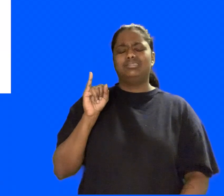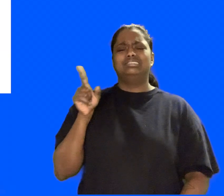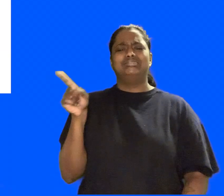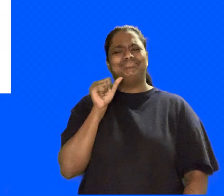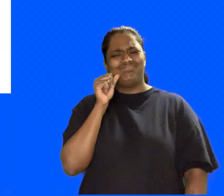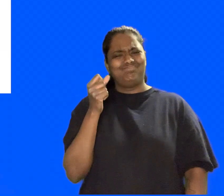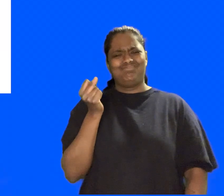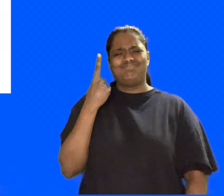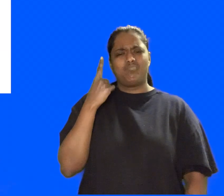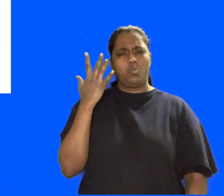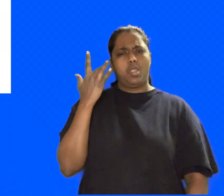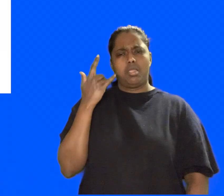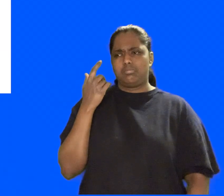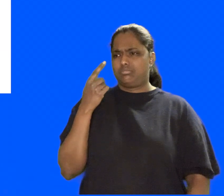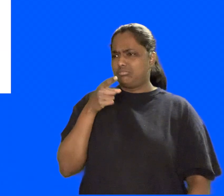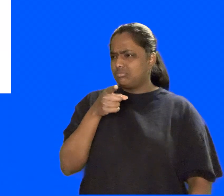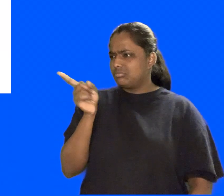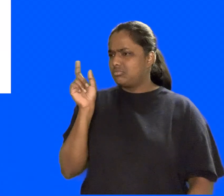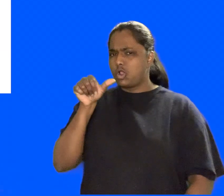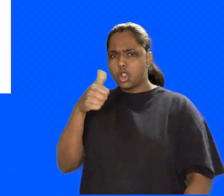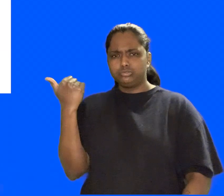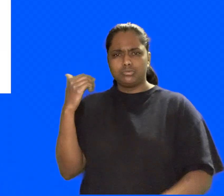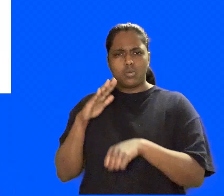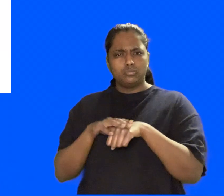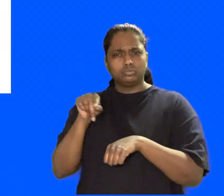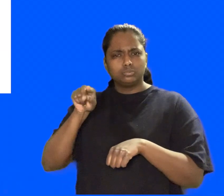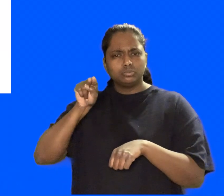Now we'll move into Explore.